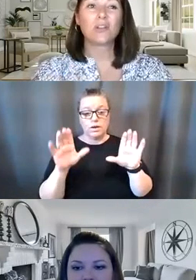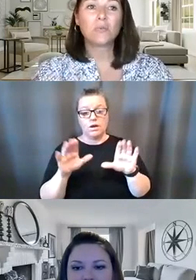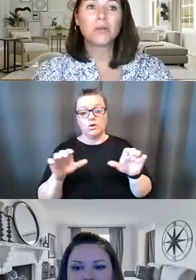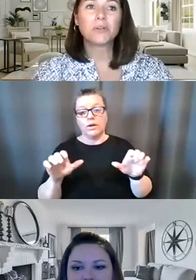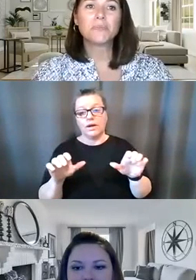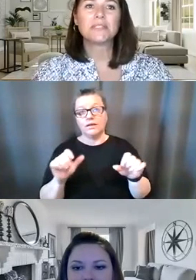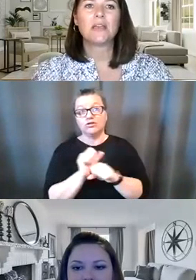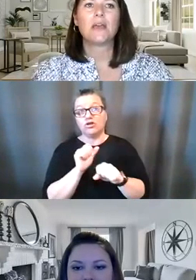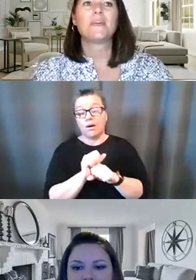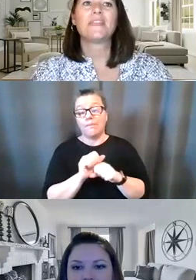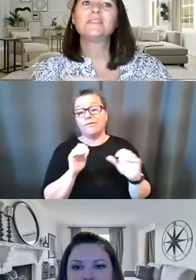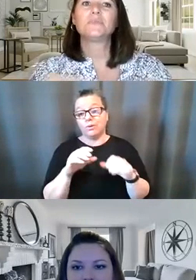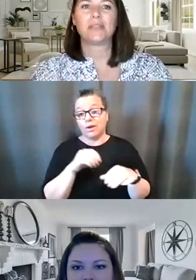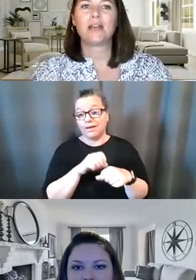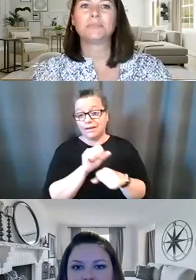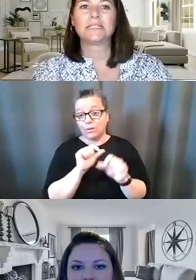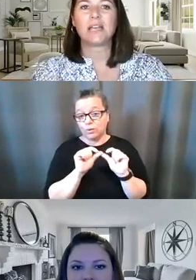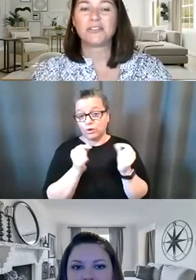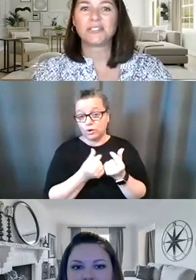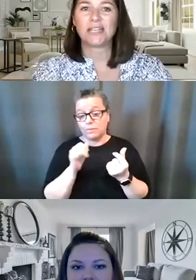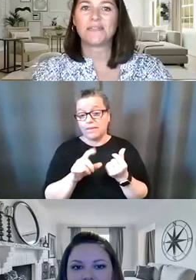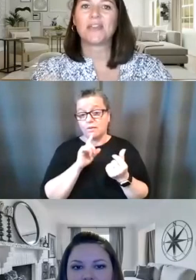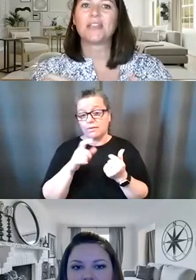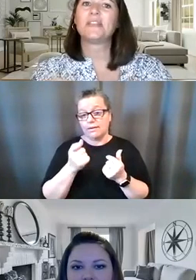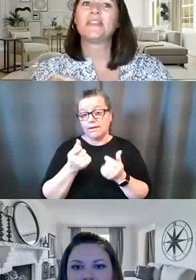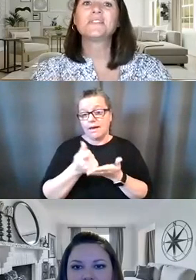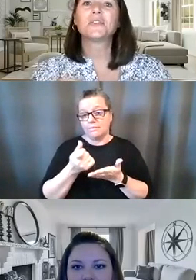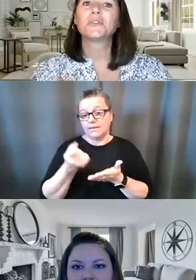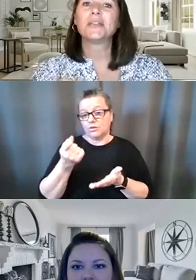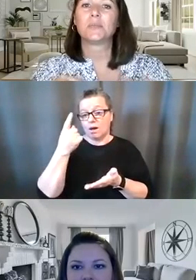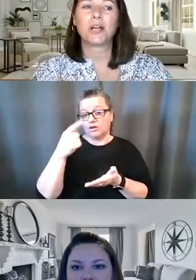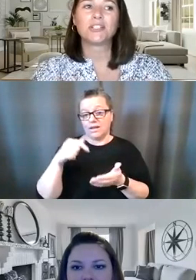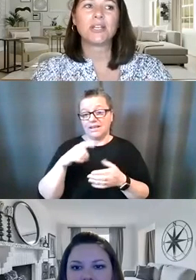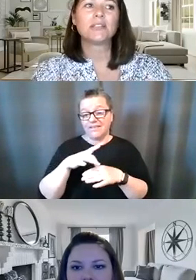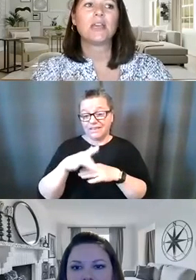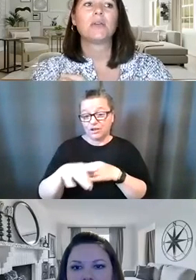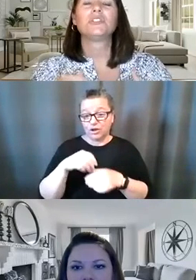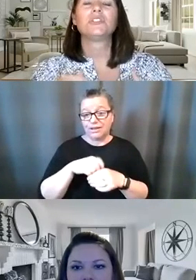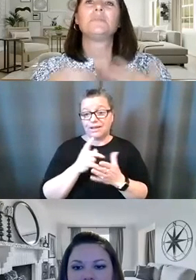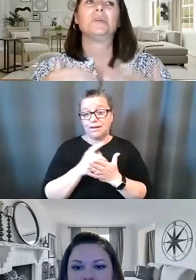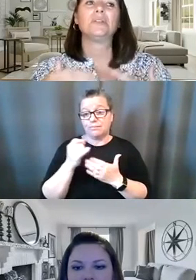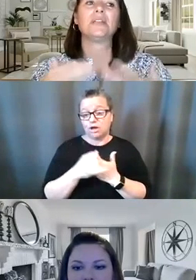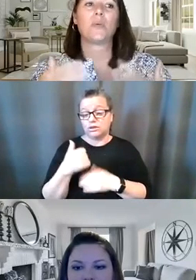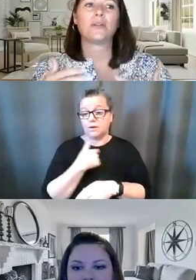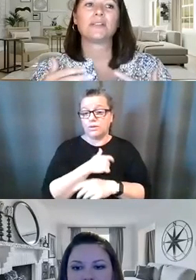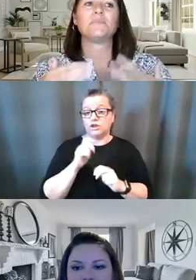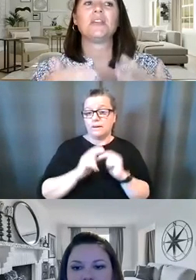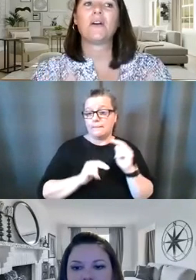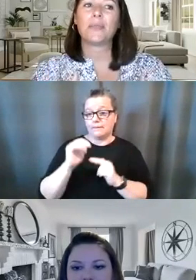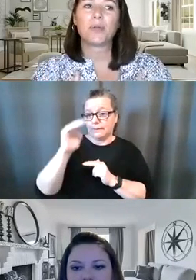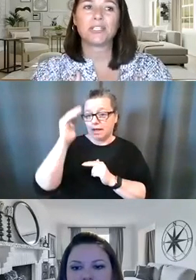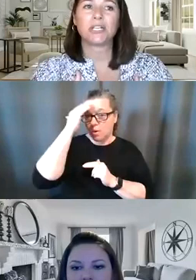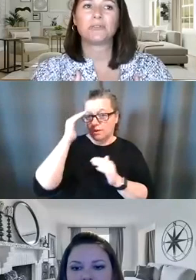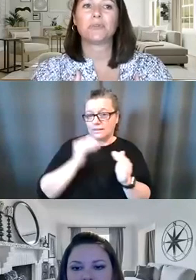within our work groups, but this really helped us to understand that even this early in a project, we should be building awareness